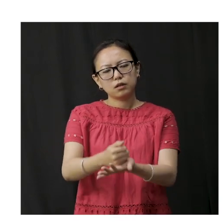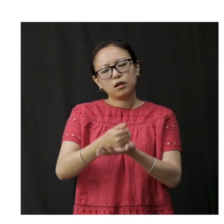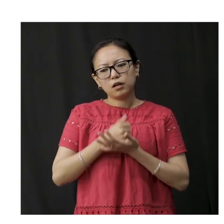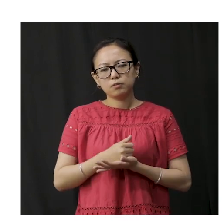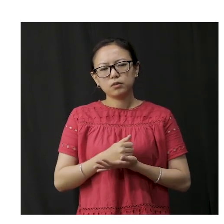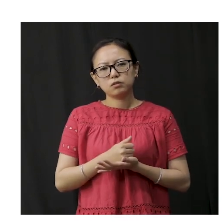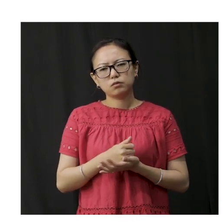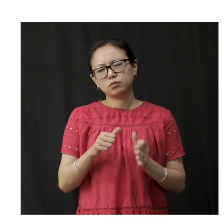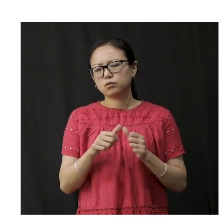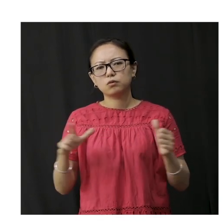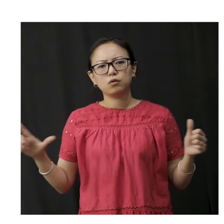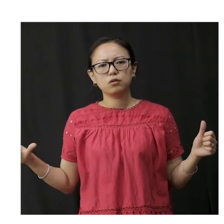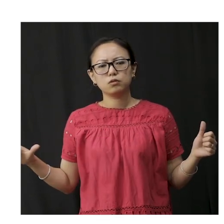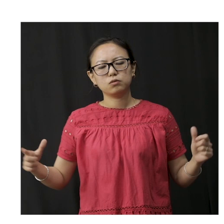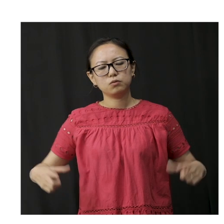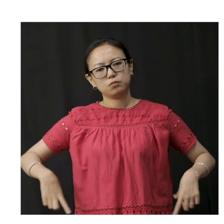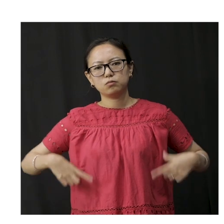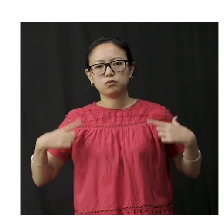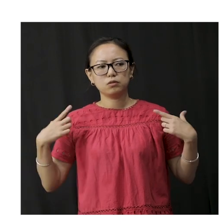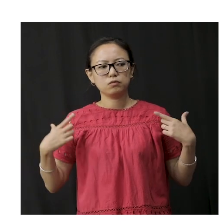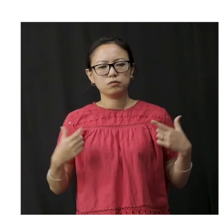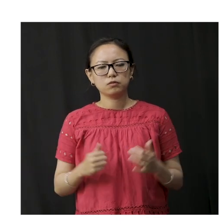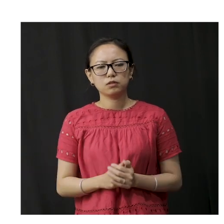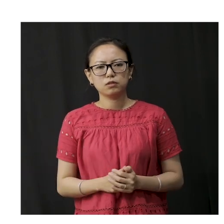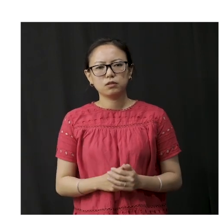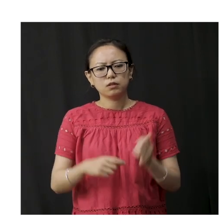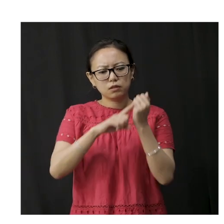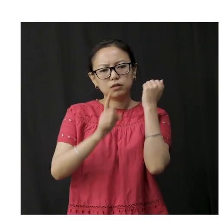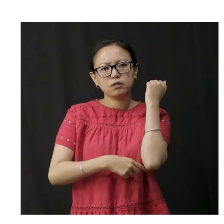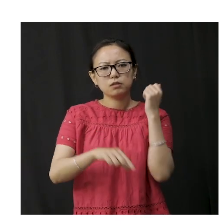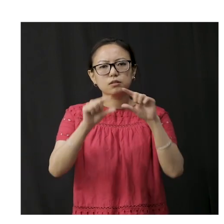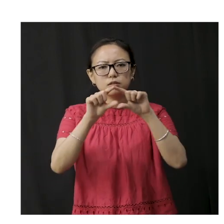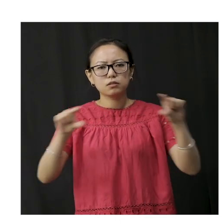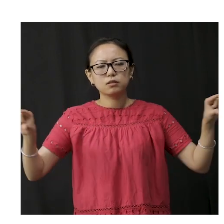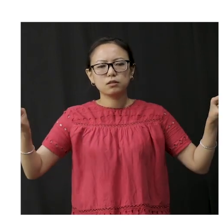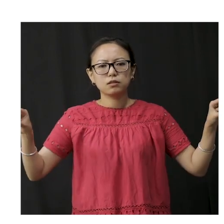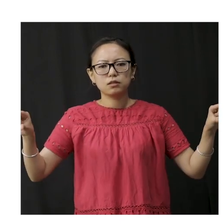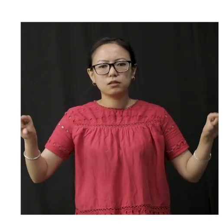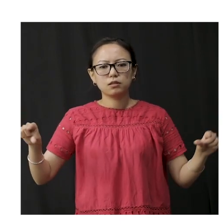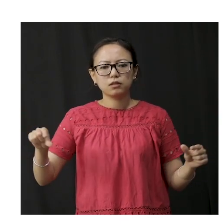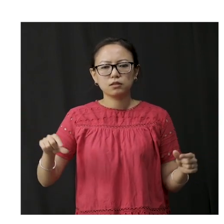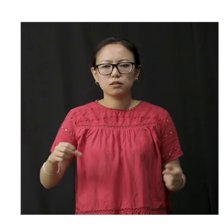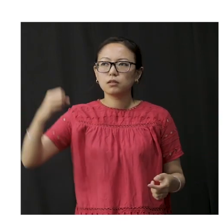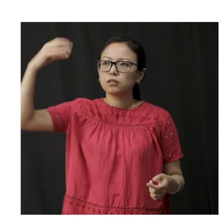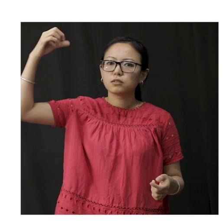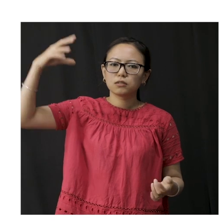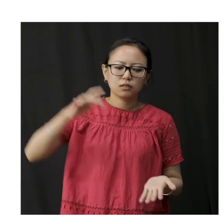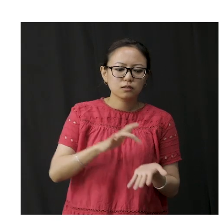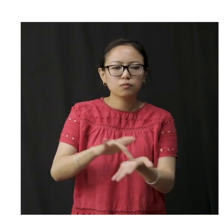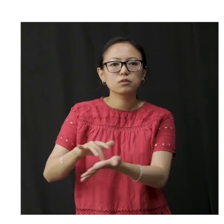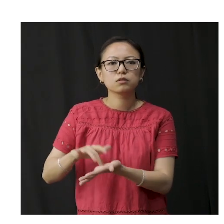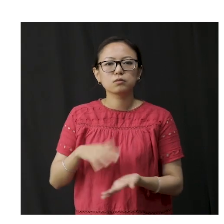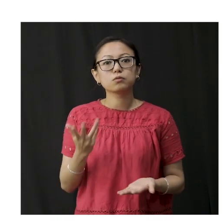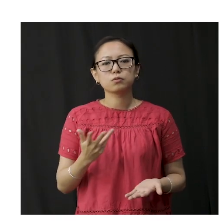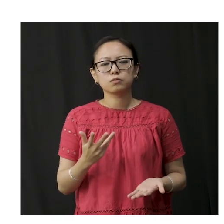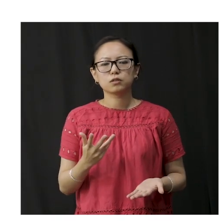And where does it stay? See the last line. It stays in the sky, and when the sun shines,